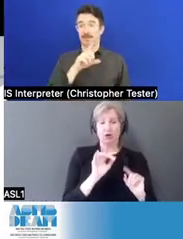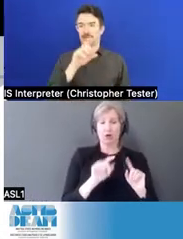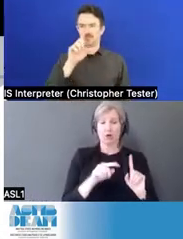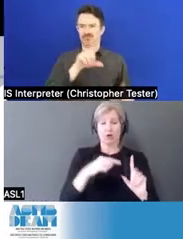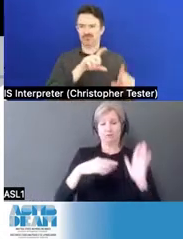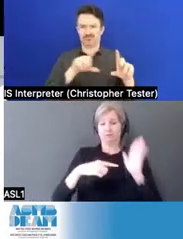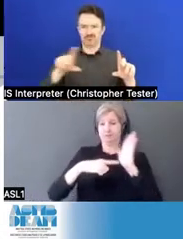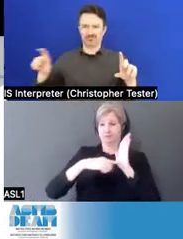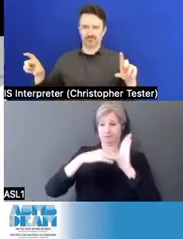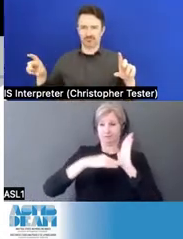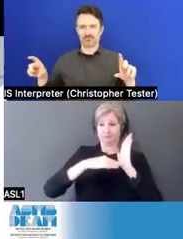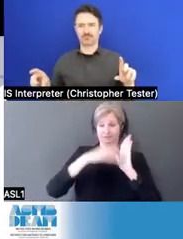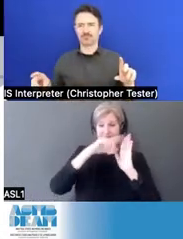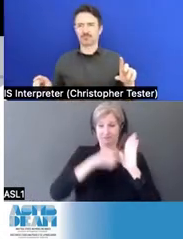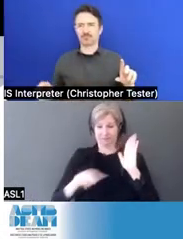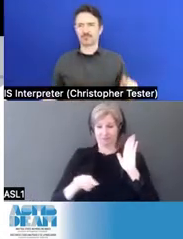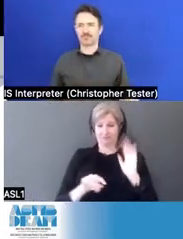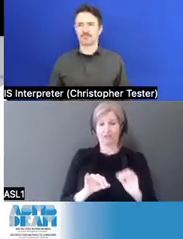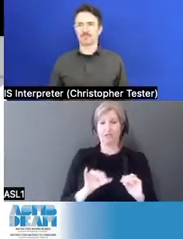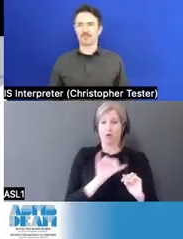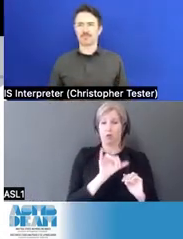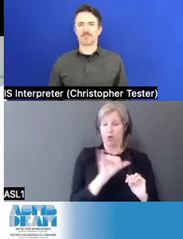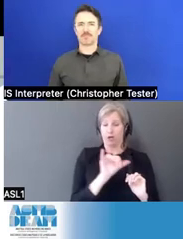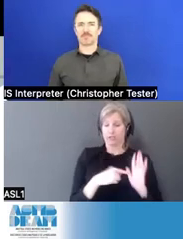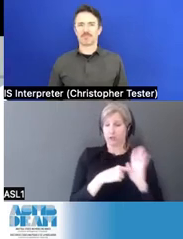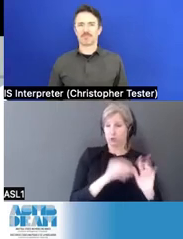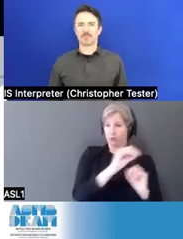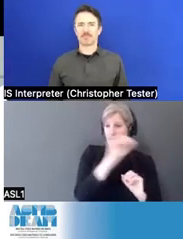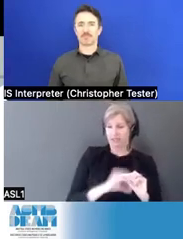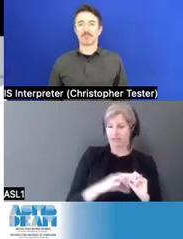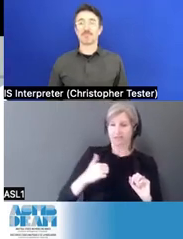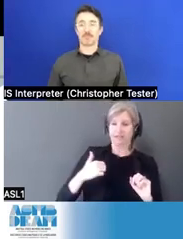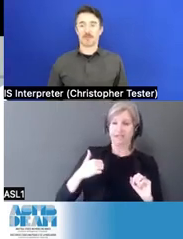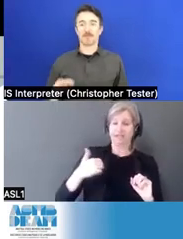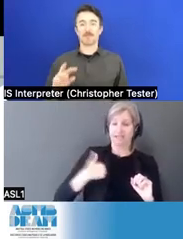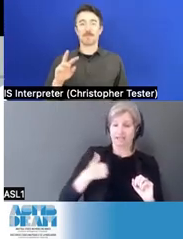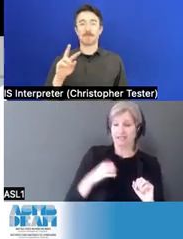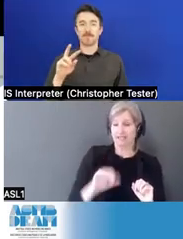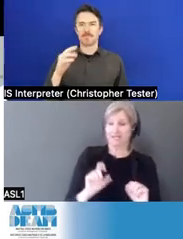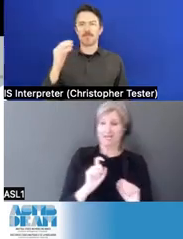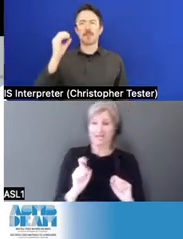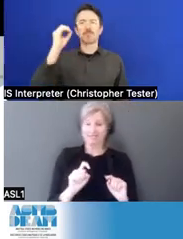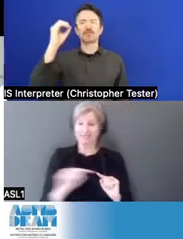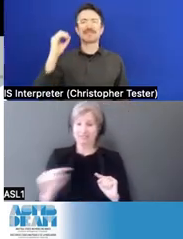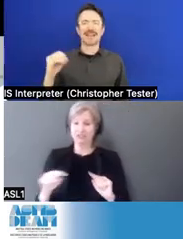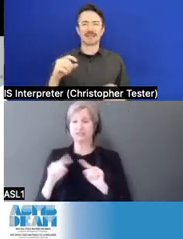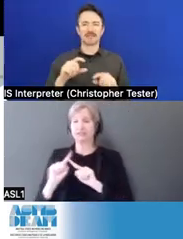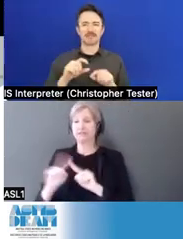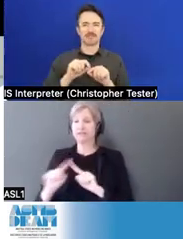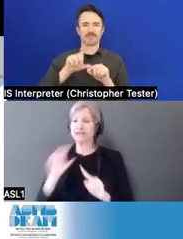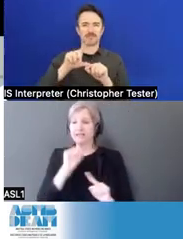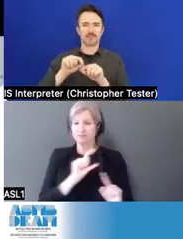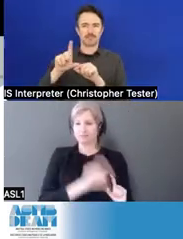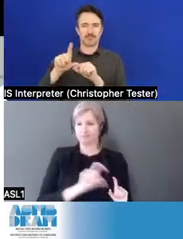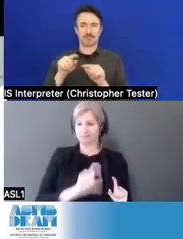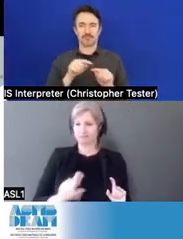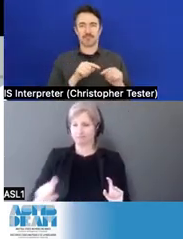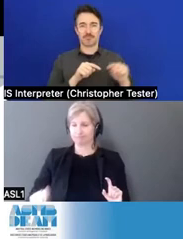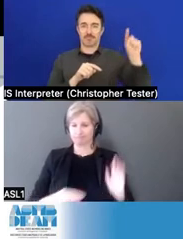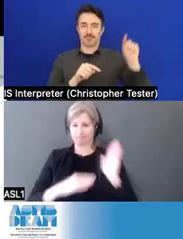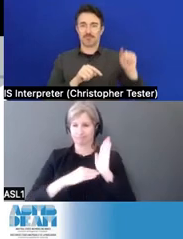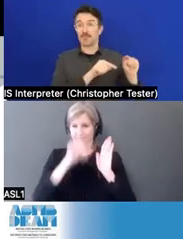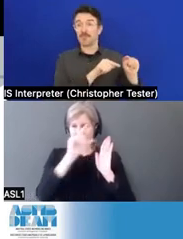basically showing percentage of Canadians and the x-axis showing different age groups. And for each